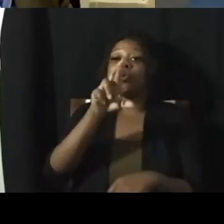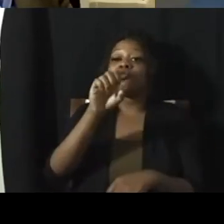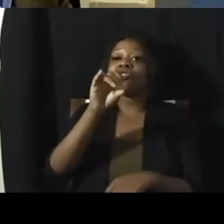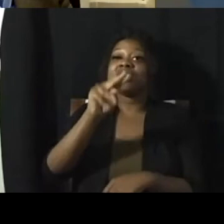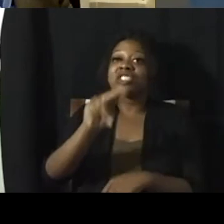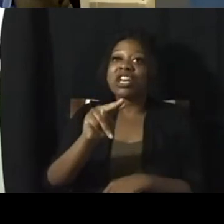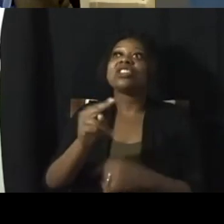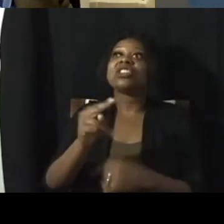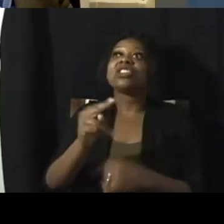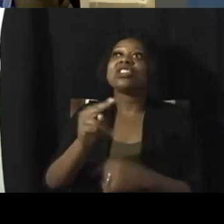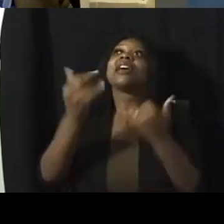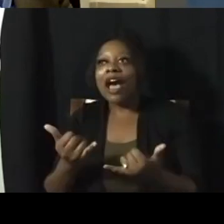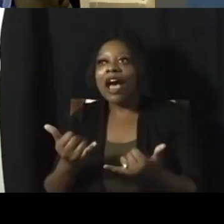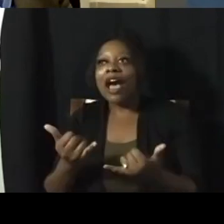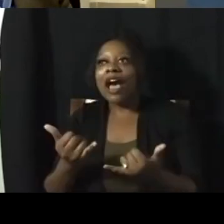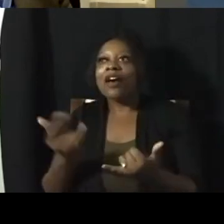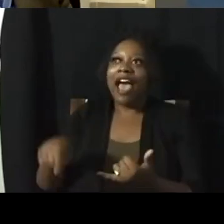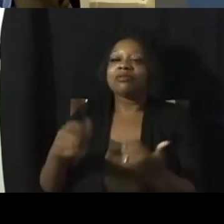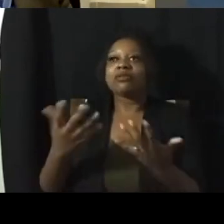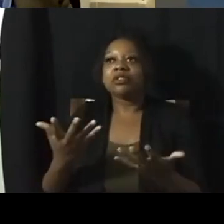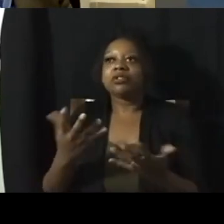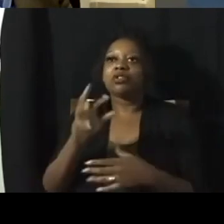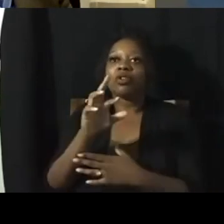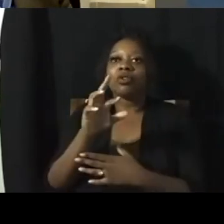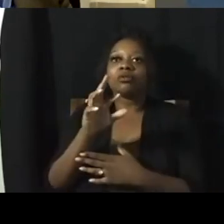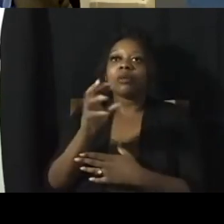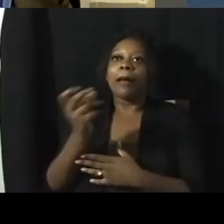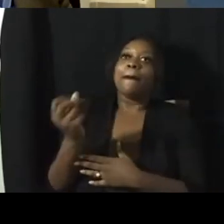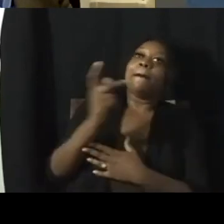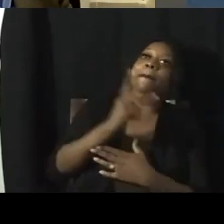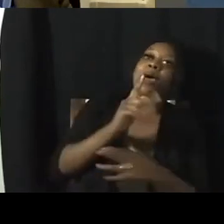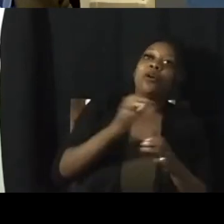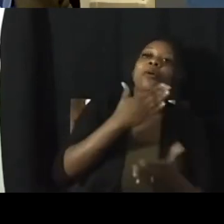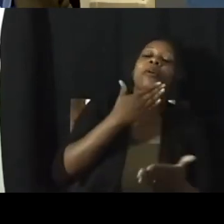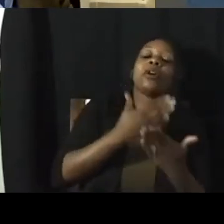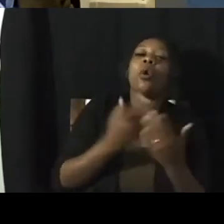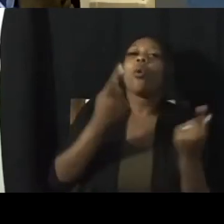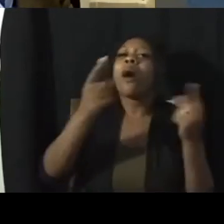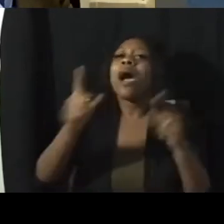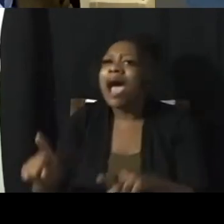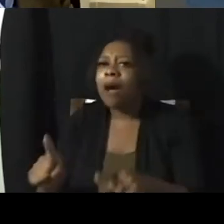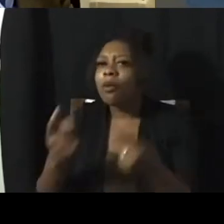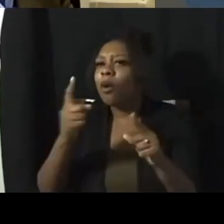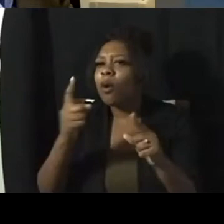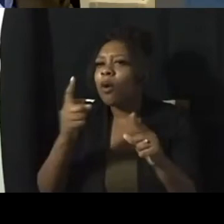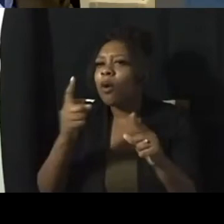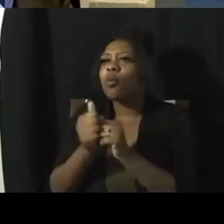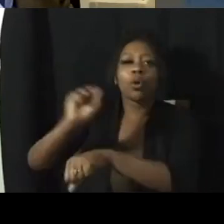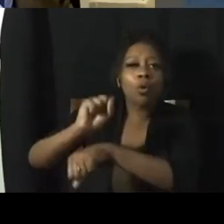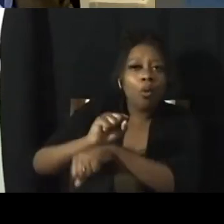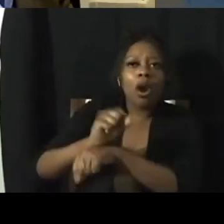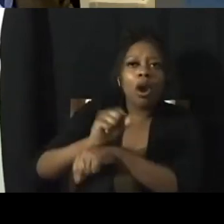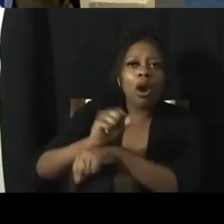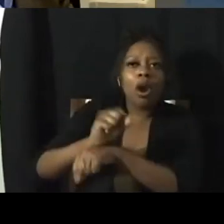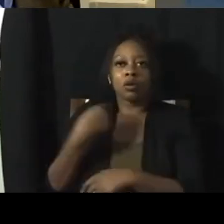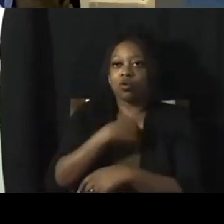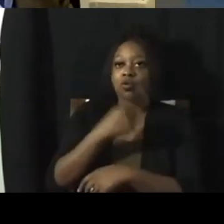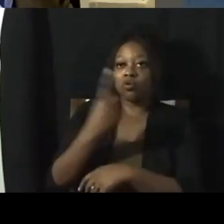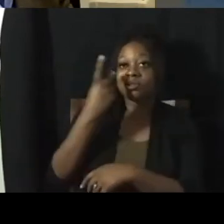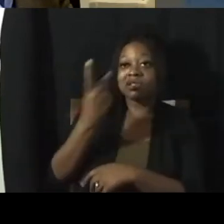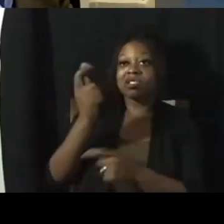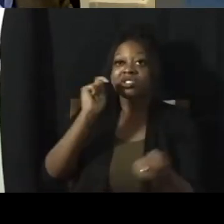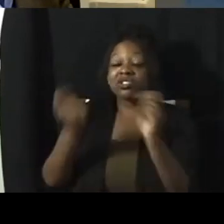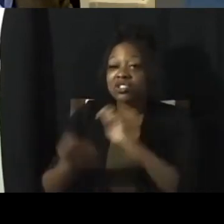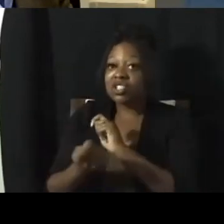What happened with their employment situation? And did we see a change in the use of something like 14C as people tried to